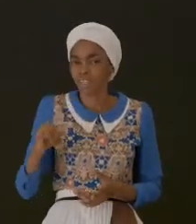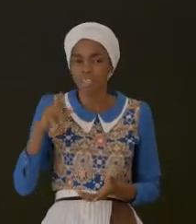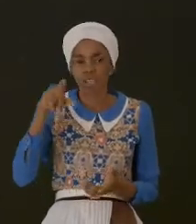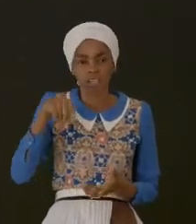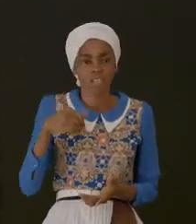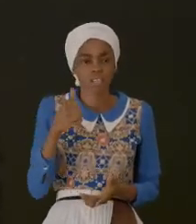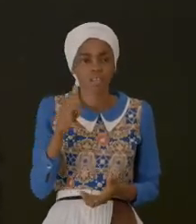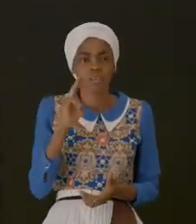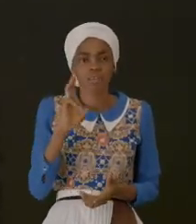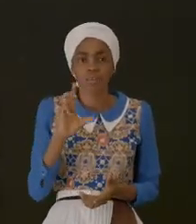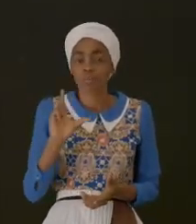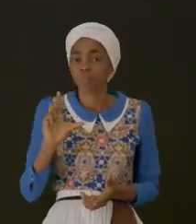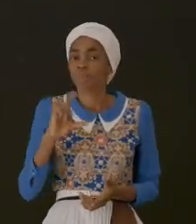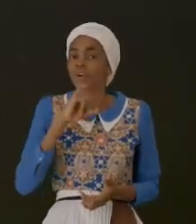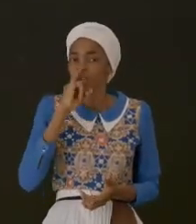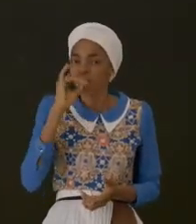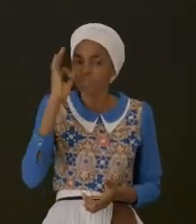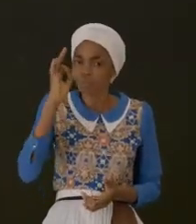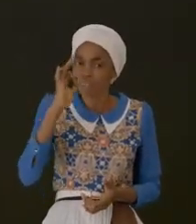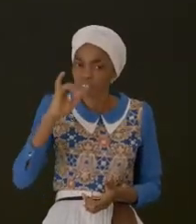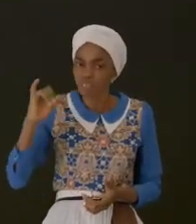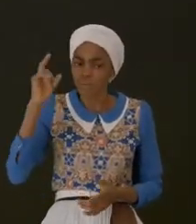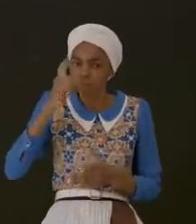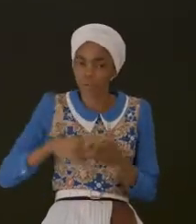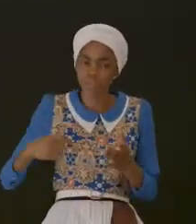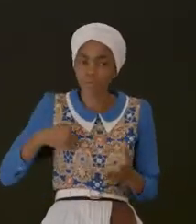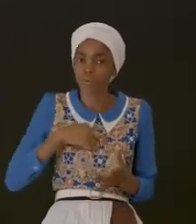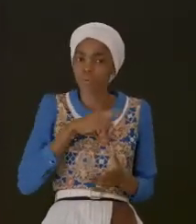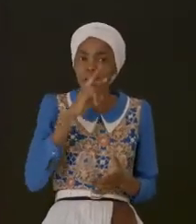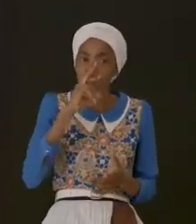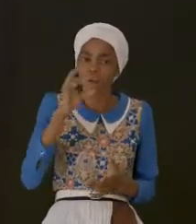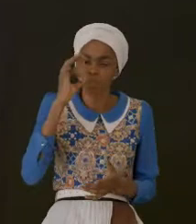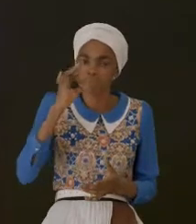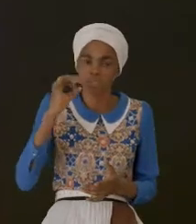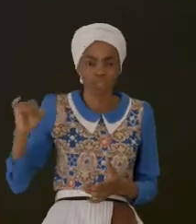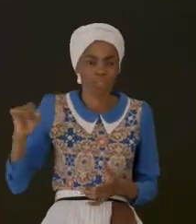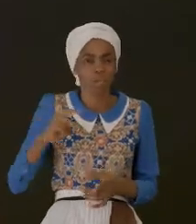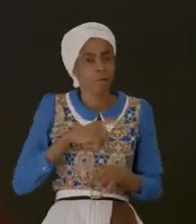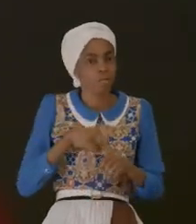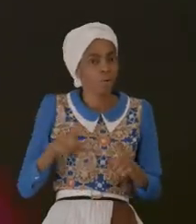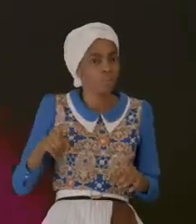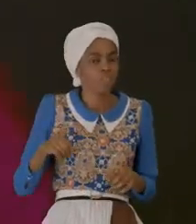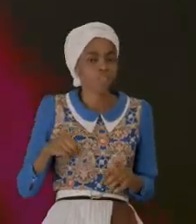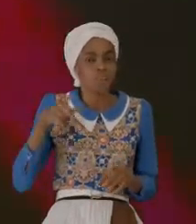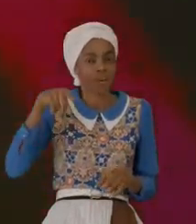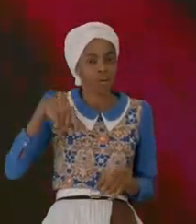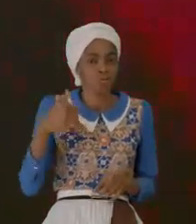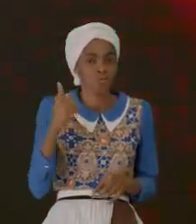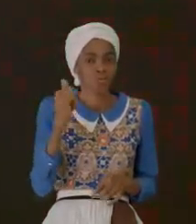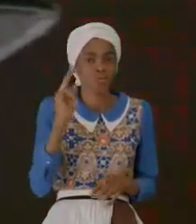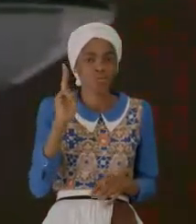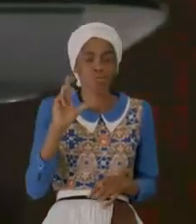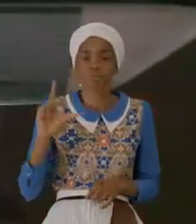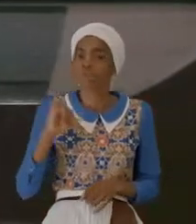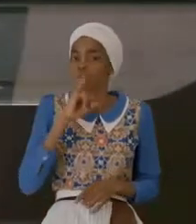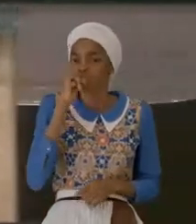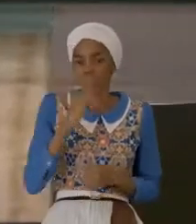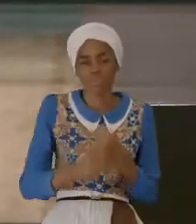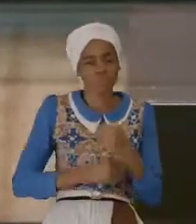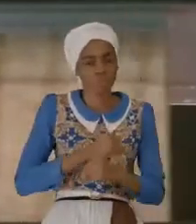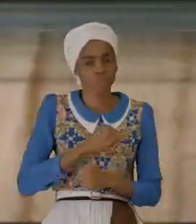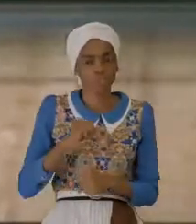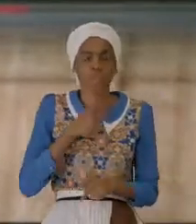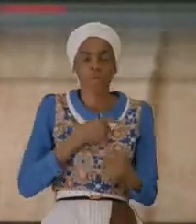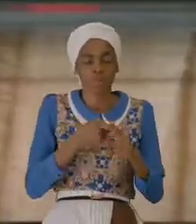also preaching what we are preaching and yet he was suffering persecution look at chapter 4 verse